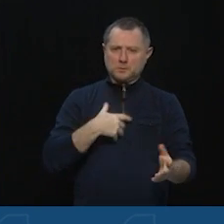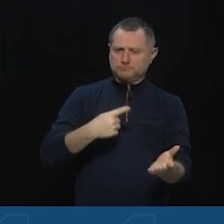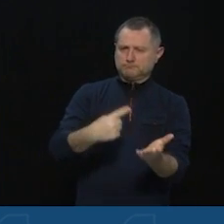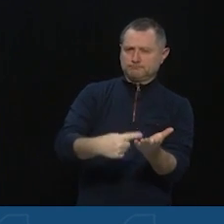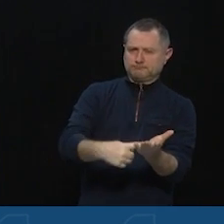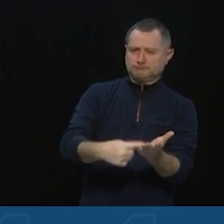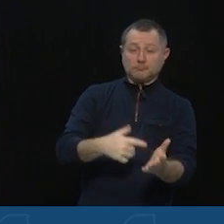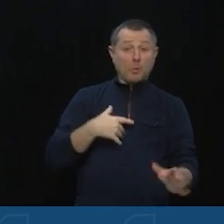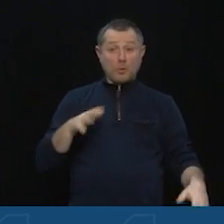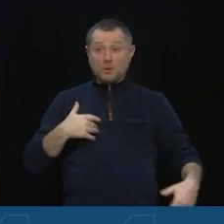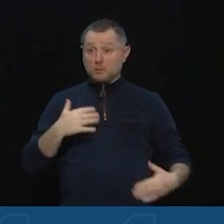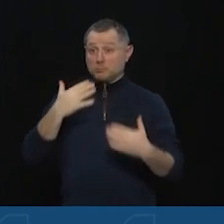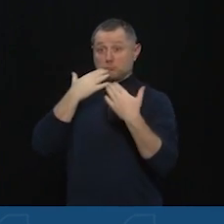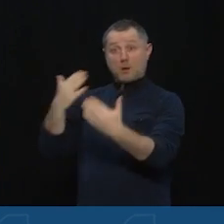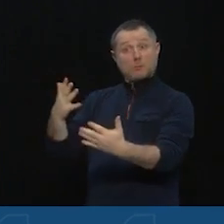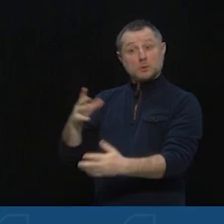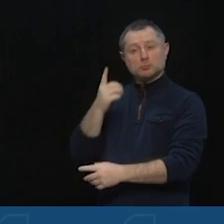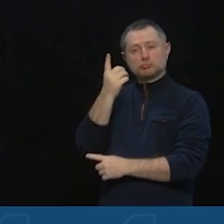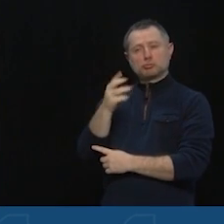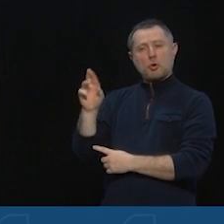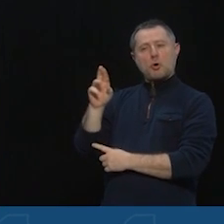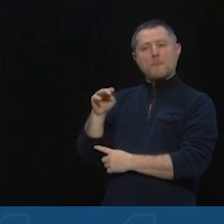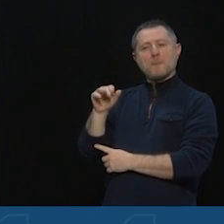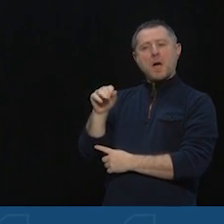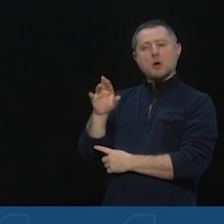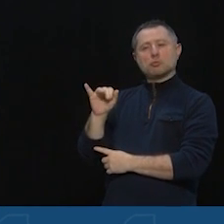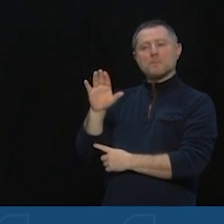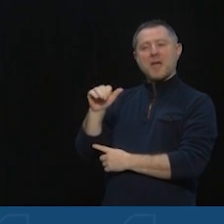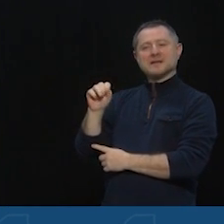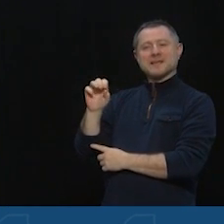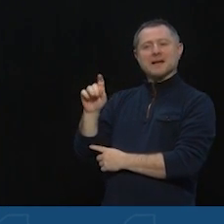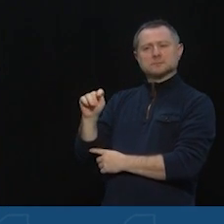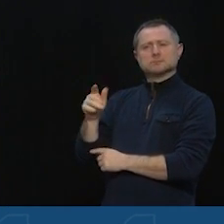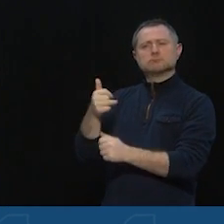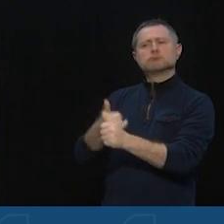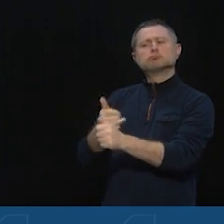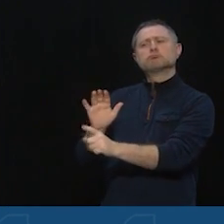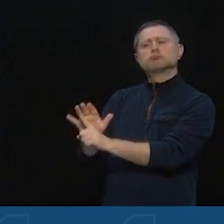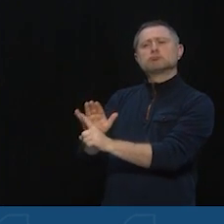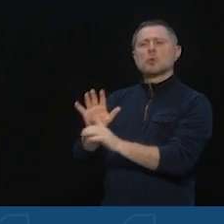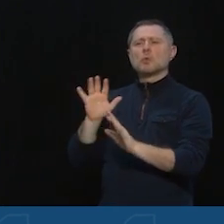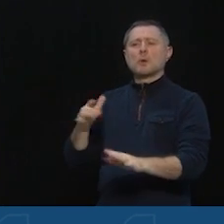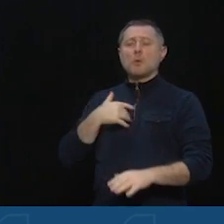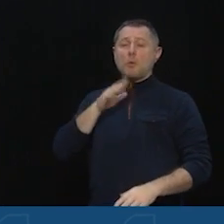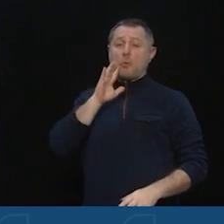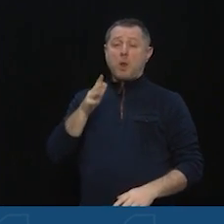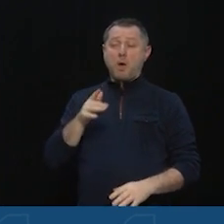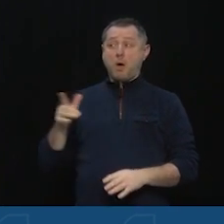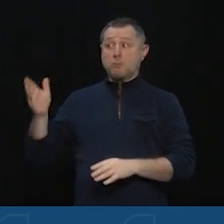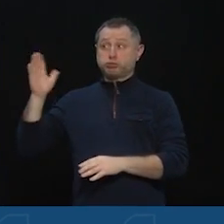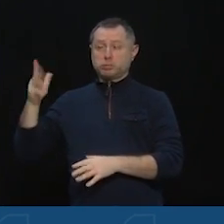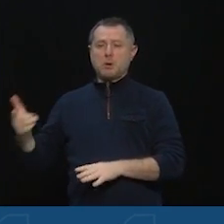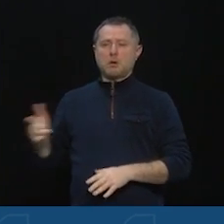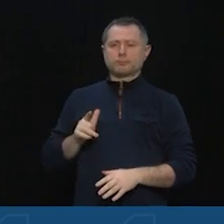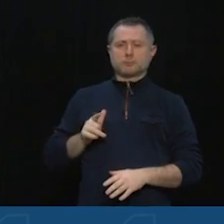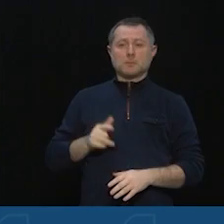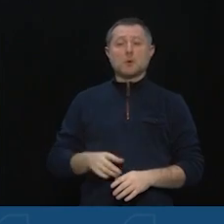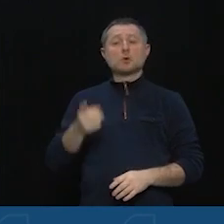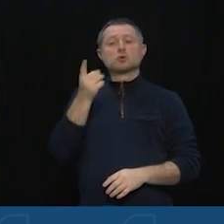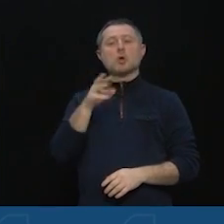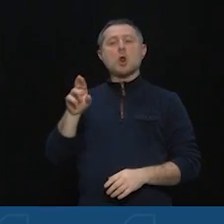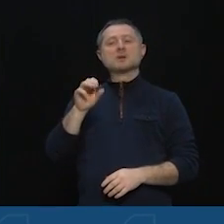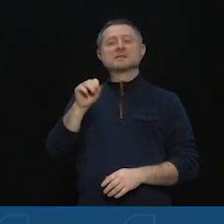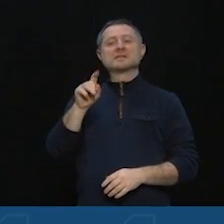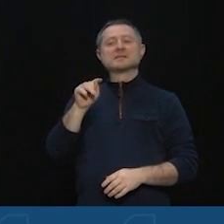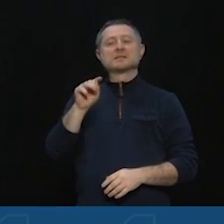Bassett for the incredible work she has done, and you'll be hearing from her in a couple of moments, as well as Dr. Kirsten St. George, who's the Chief of